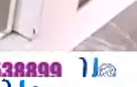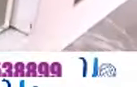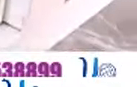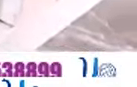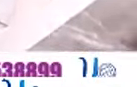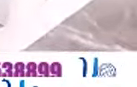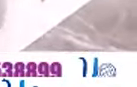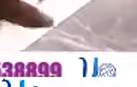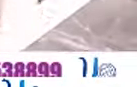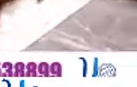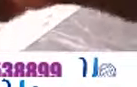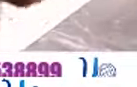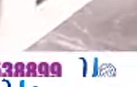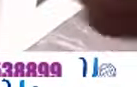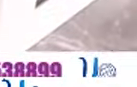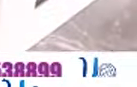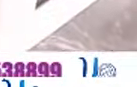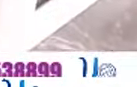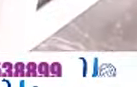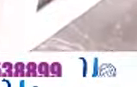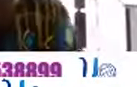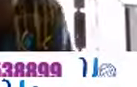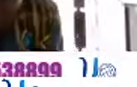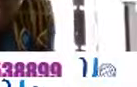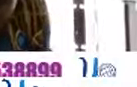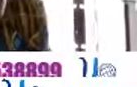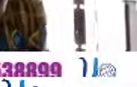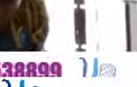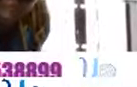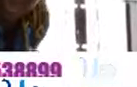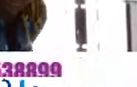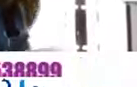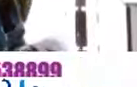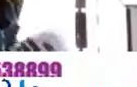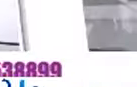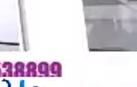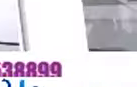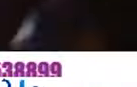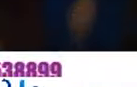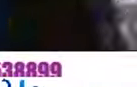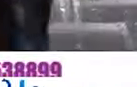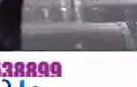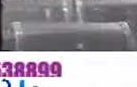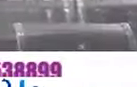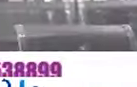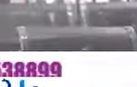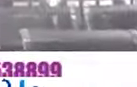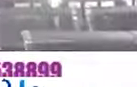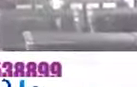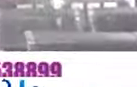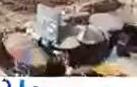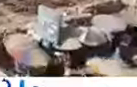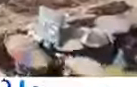nyelan kendol e bina yalo bu kan ni la ko la baraka ba yalo ndel chosano lo baraka